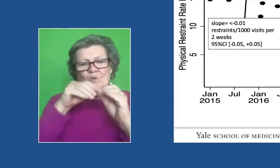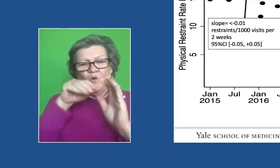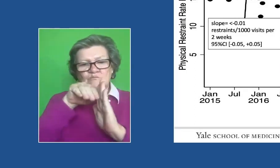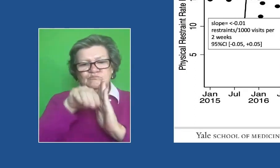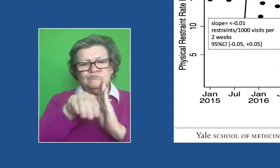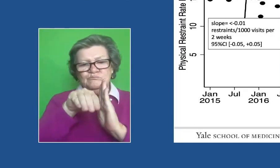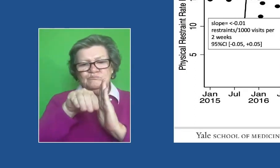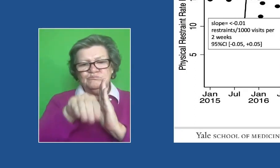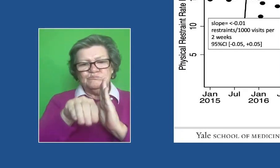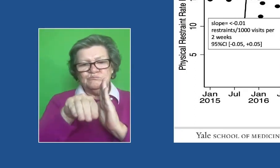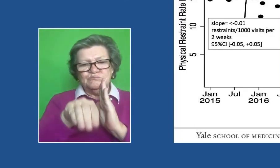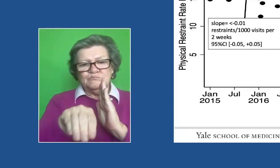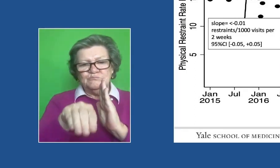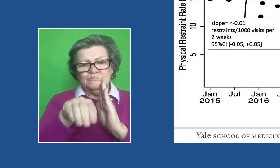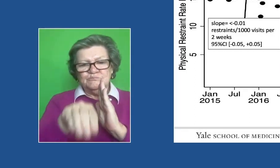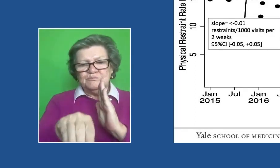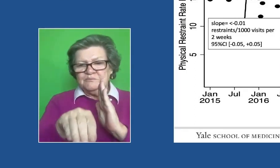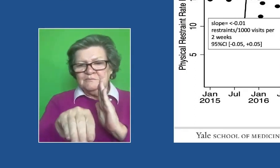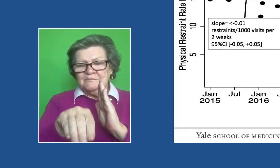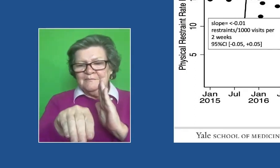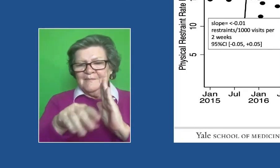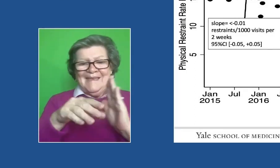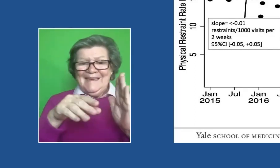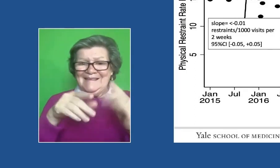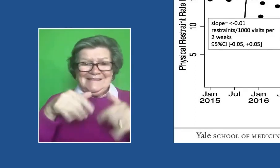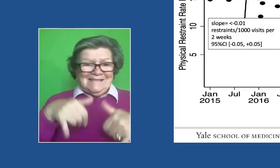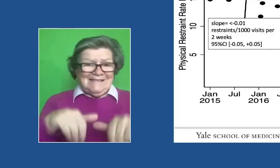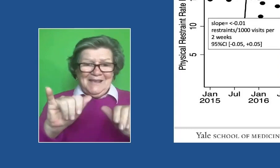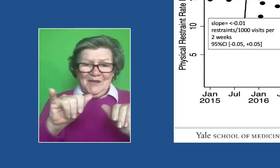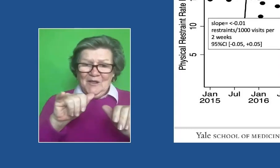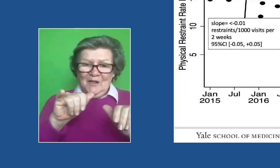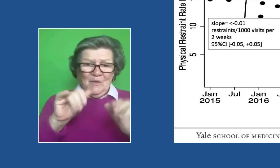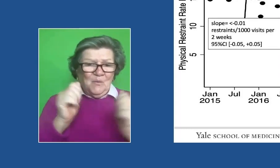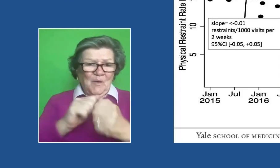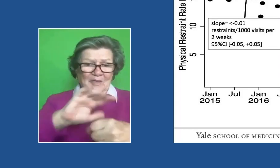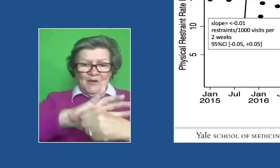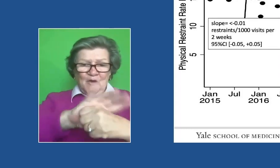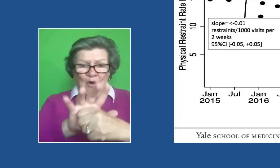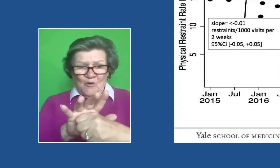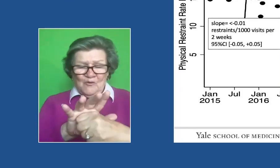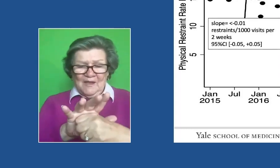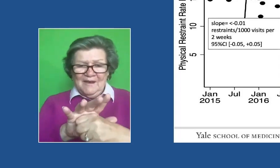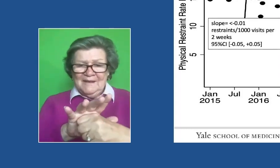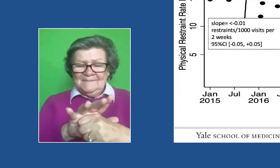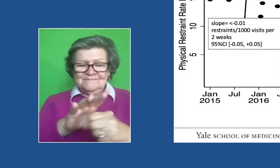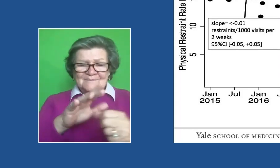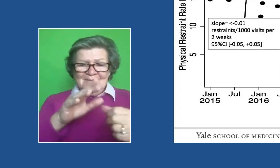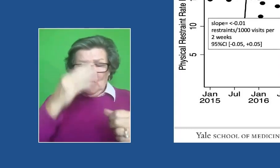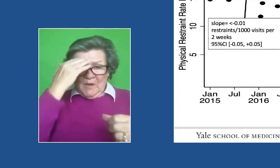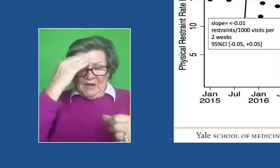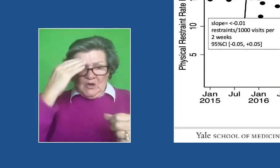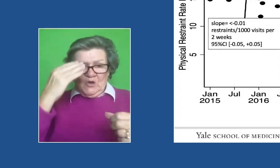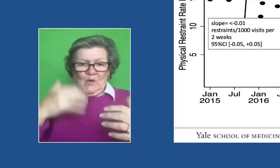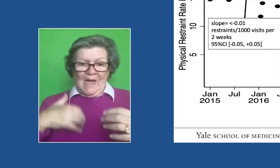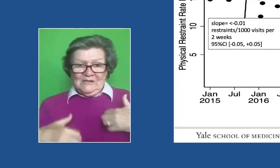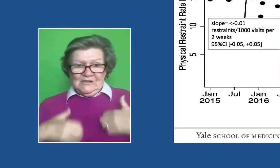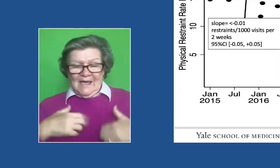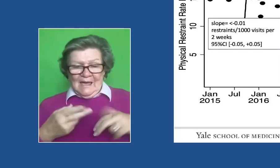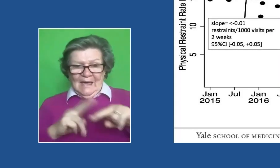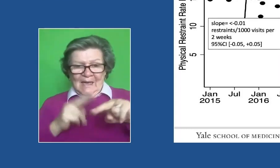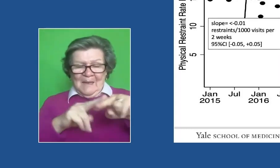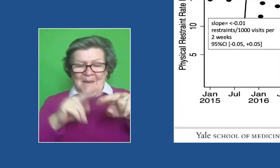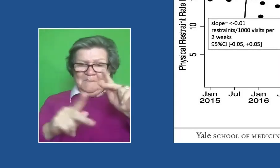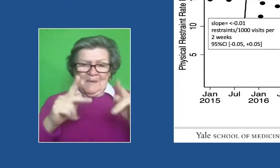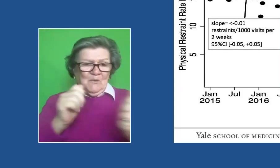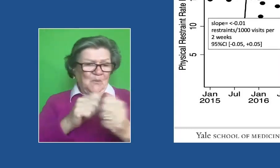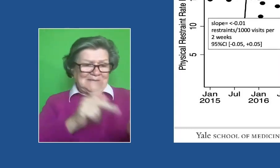as well. Even despite through the COVID pandemic, where we knew that mental health crises were escalating and that patients with psychiatric issues were coming